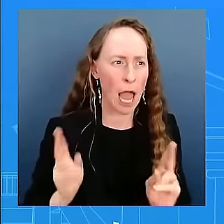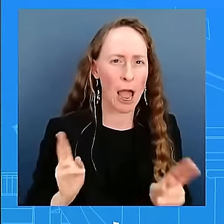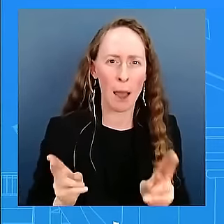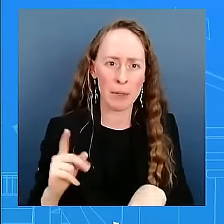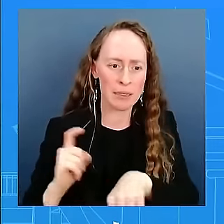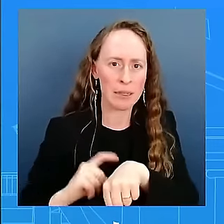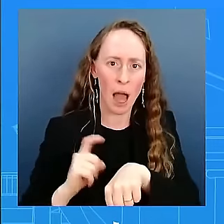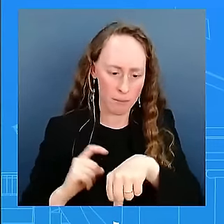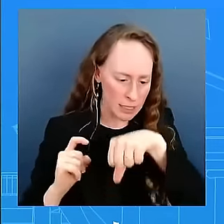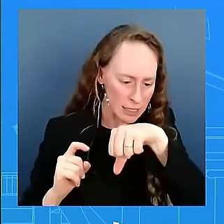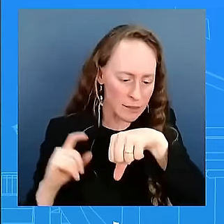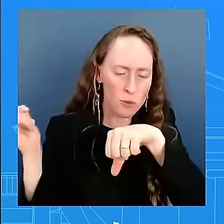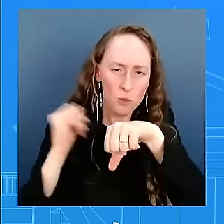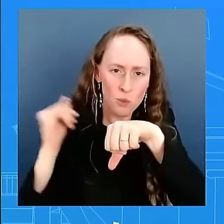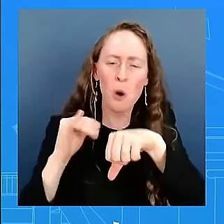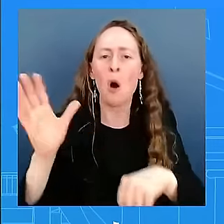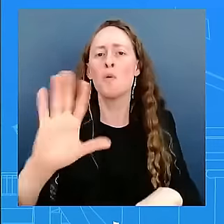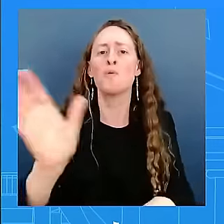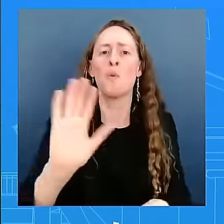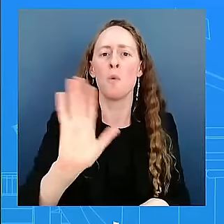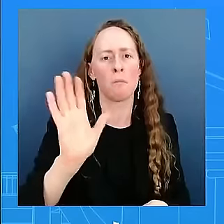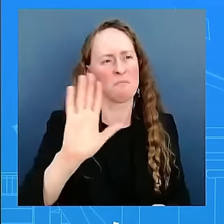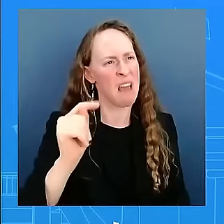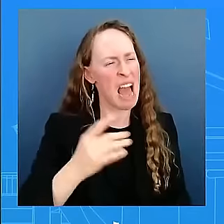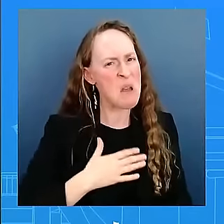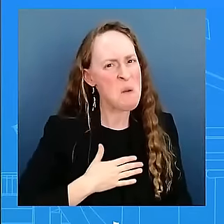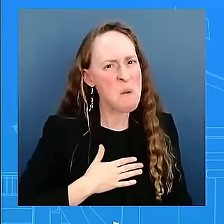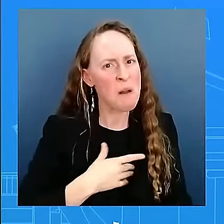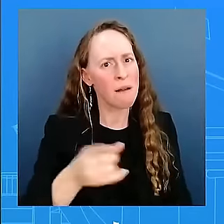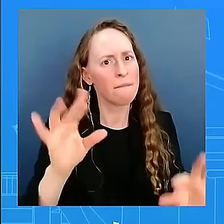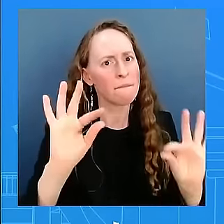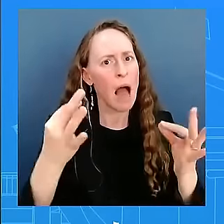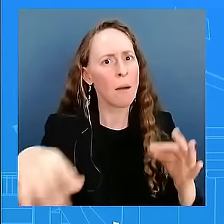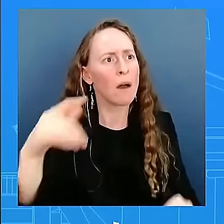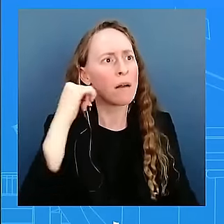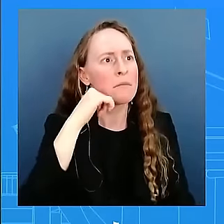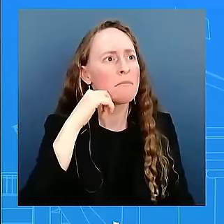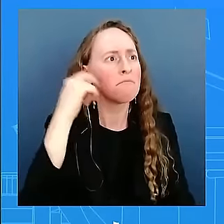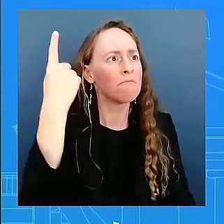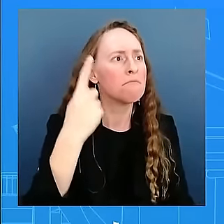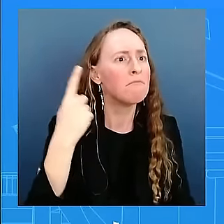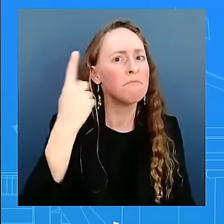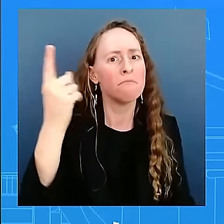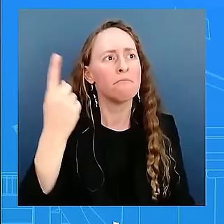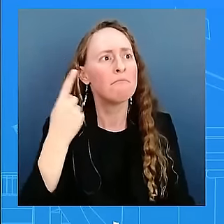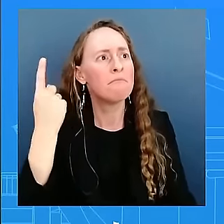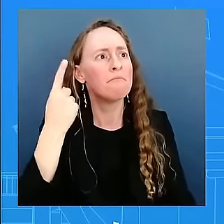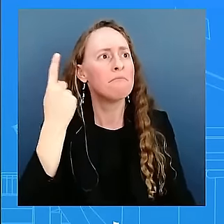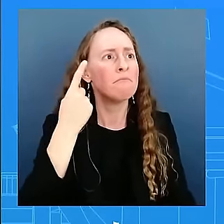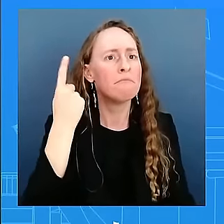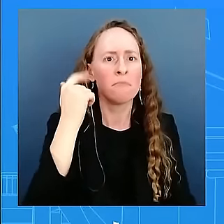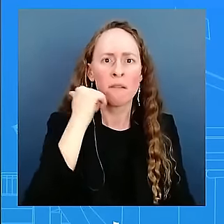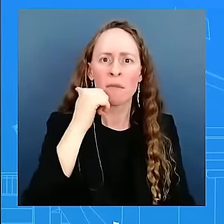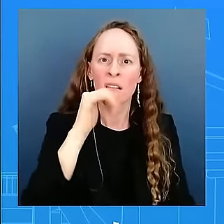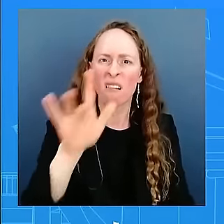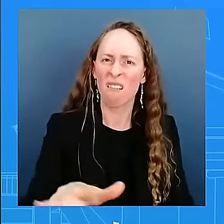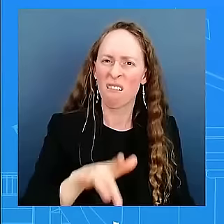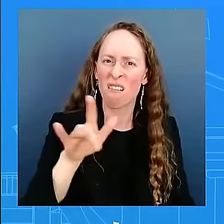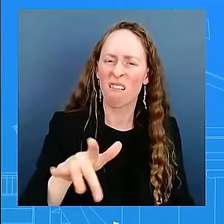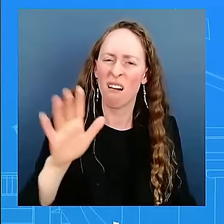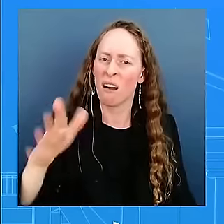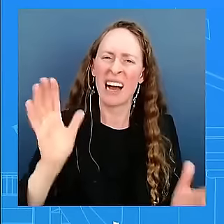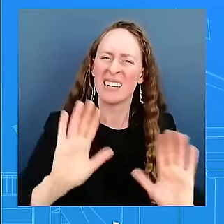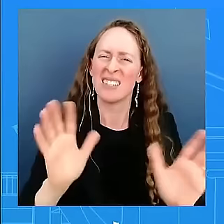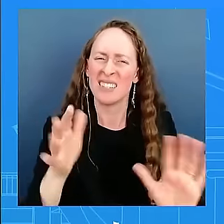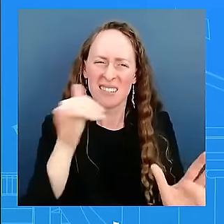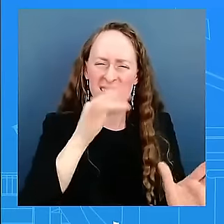day is a lost day. So I want to do this as rapidly as humanly possible. I want to push the pace on it because the